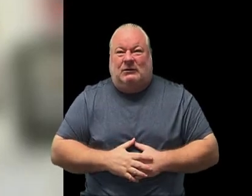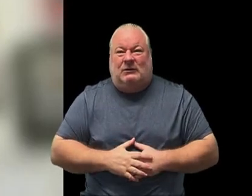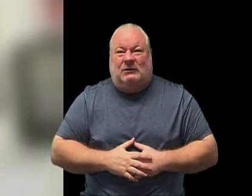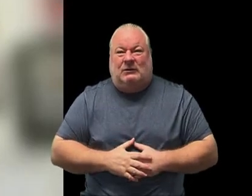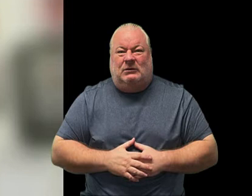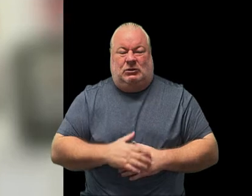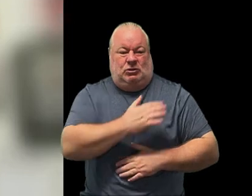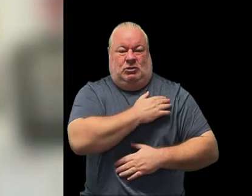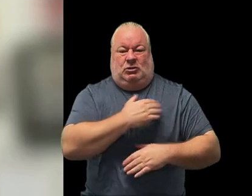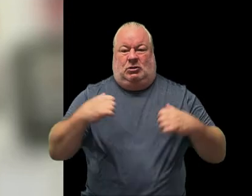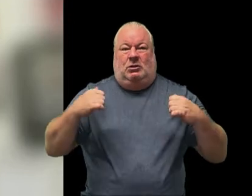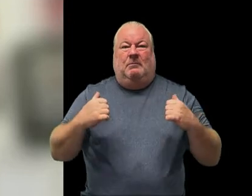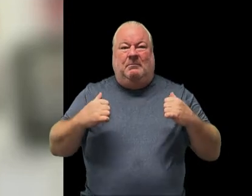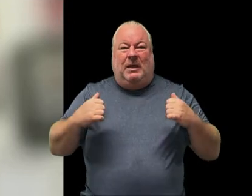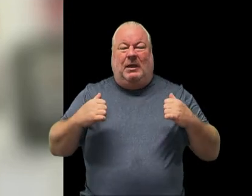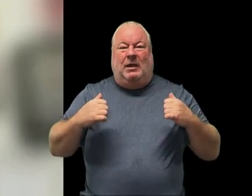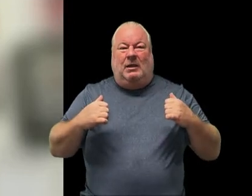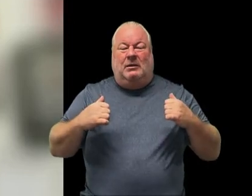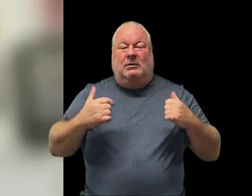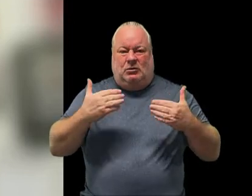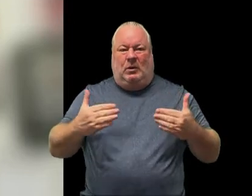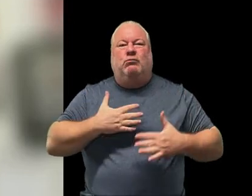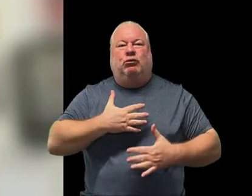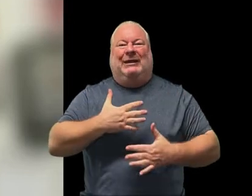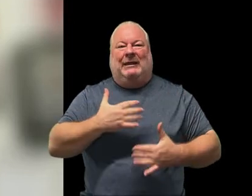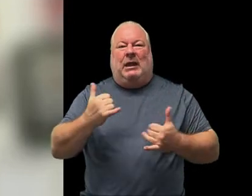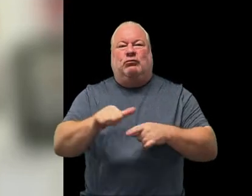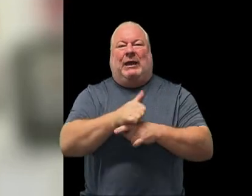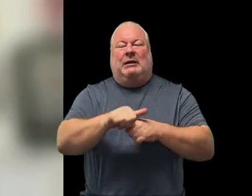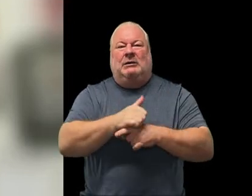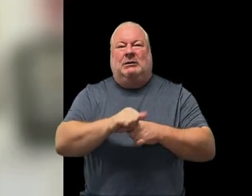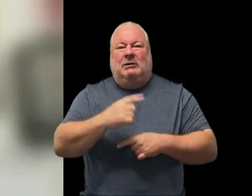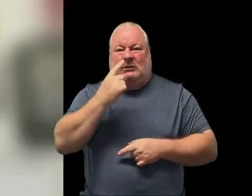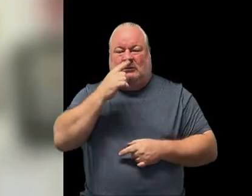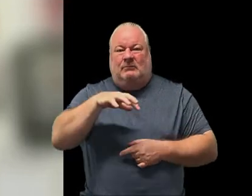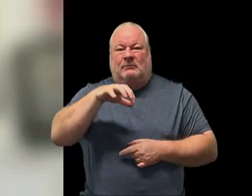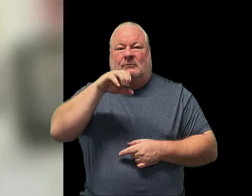shoulders back. Take a deep breath. Me.